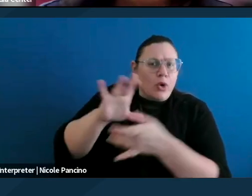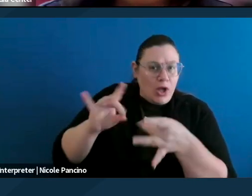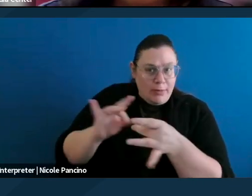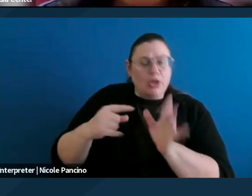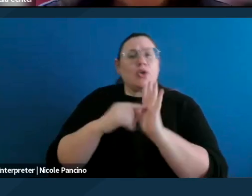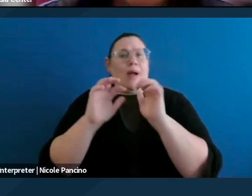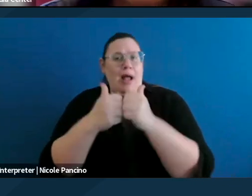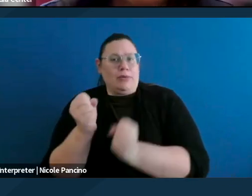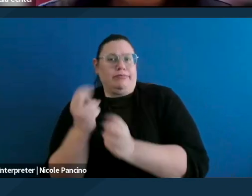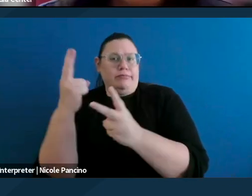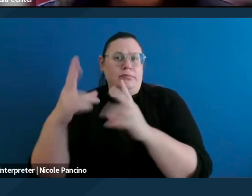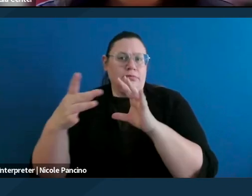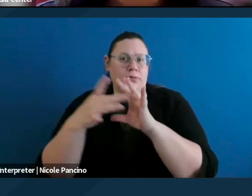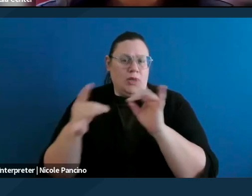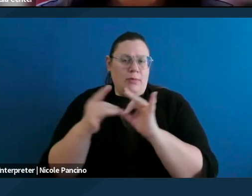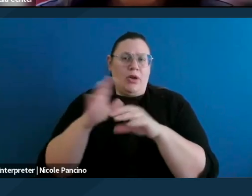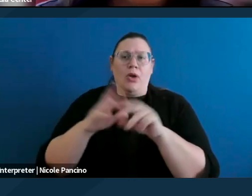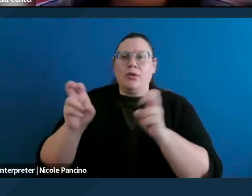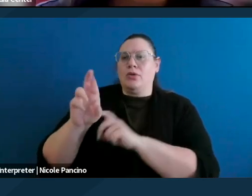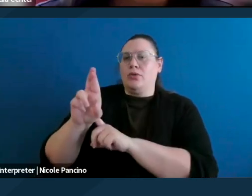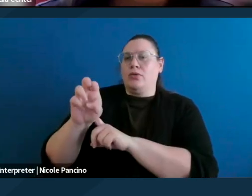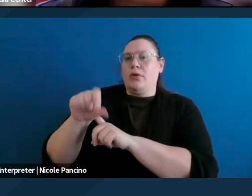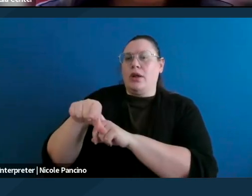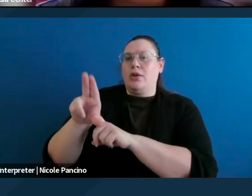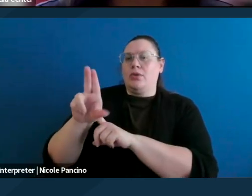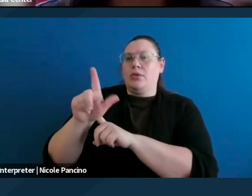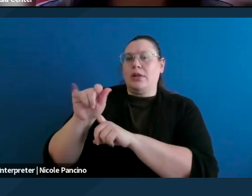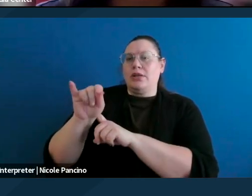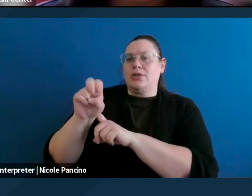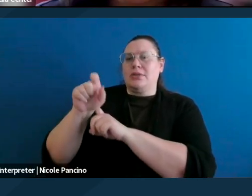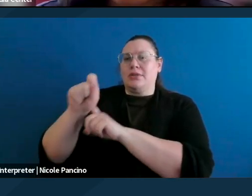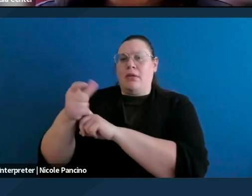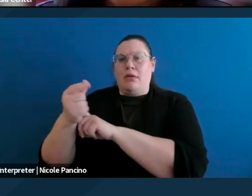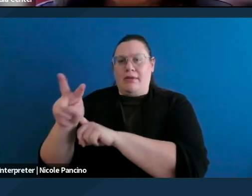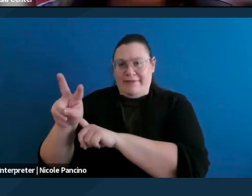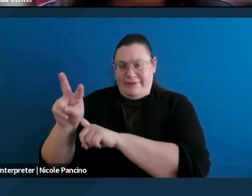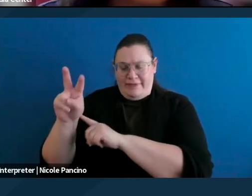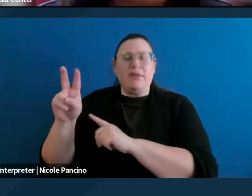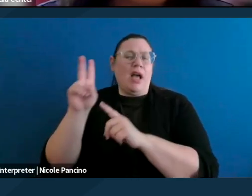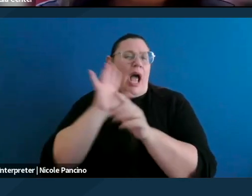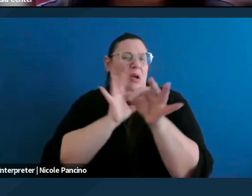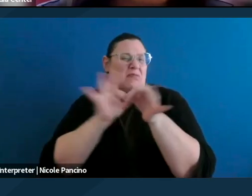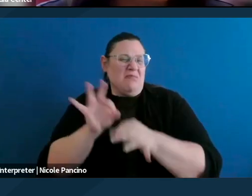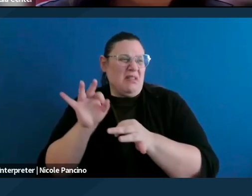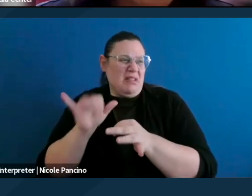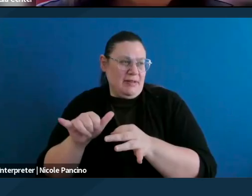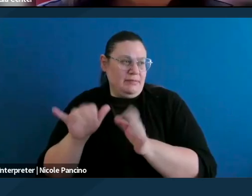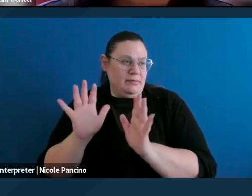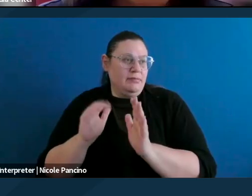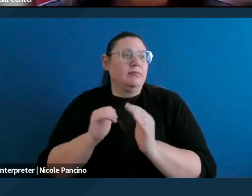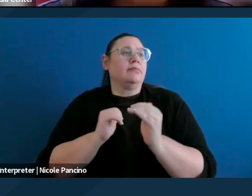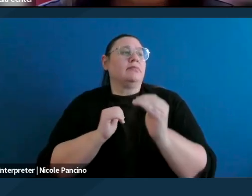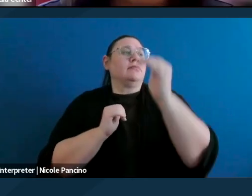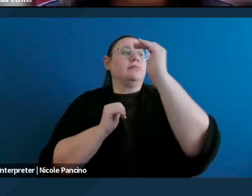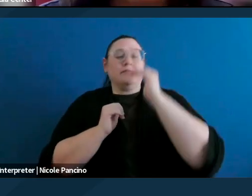on regulations.gov. And I'll lead us through that discussion. Then we'll have questions